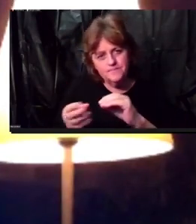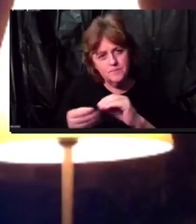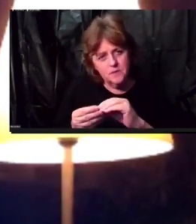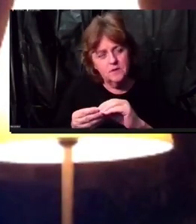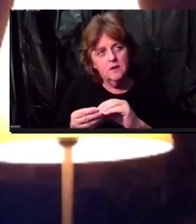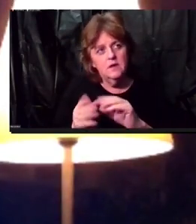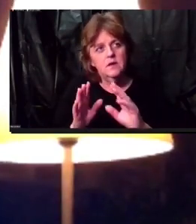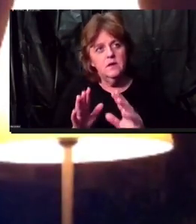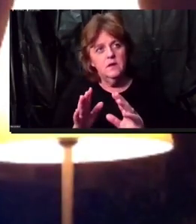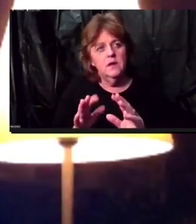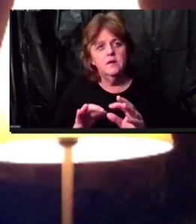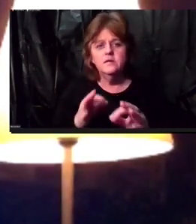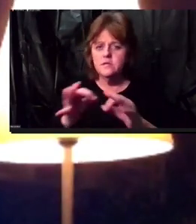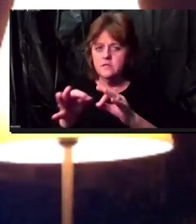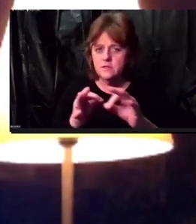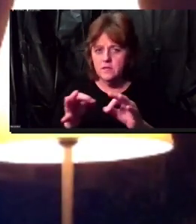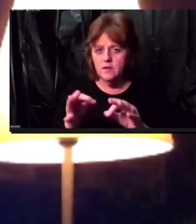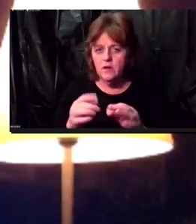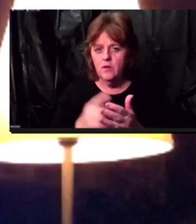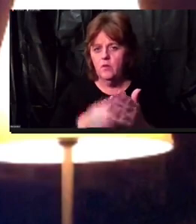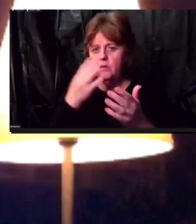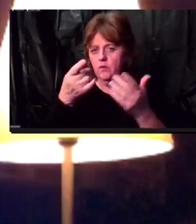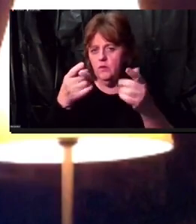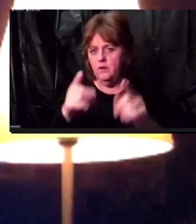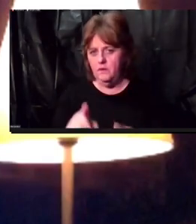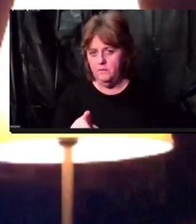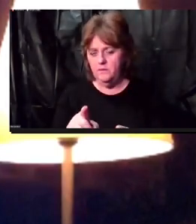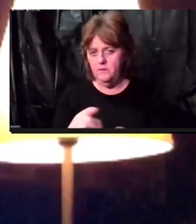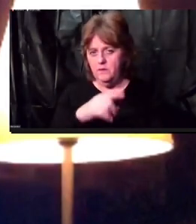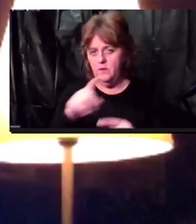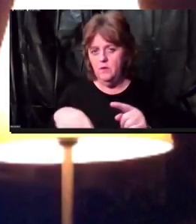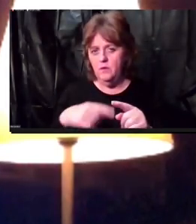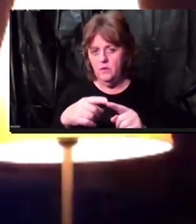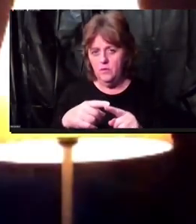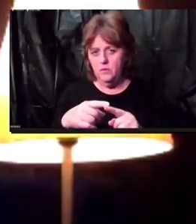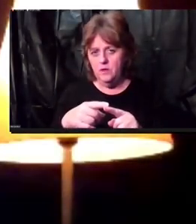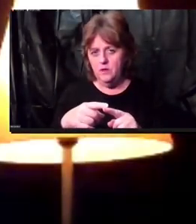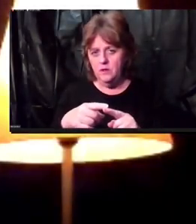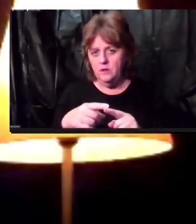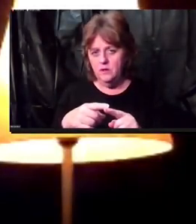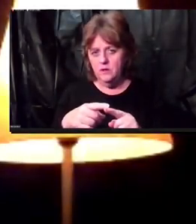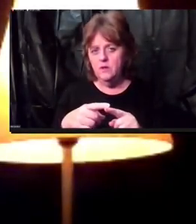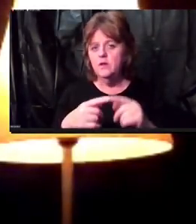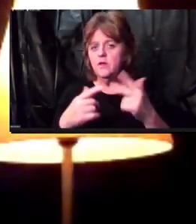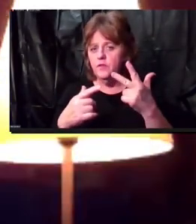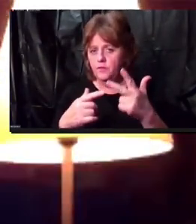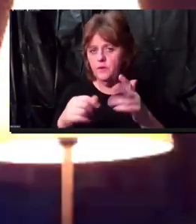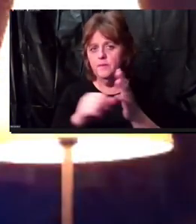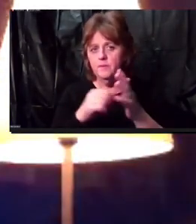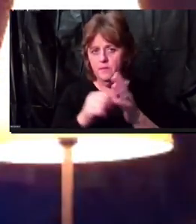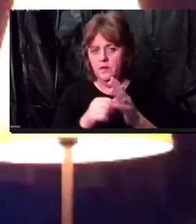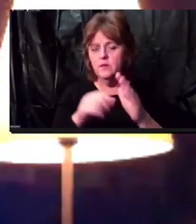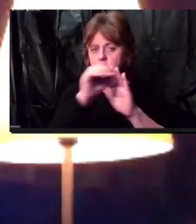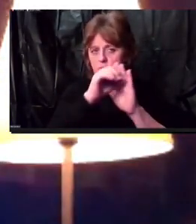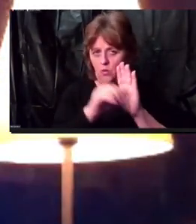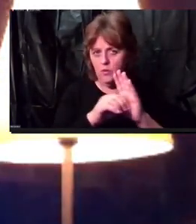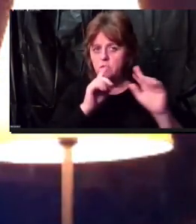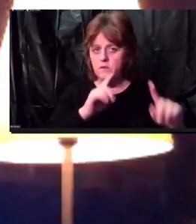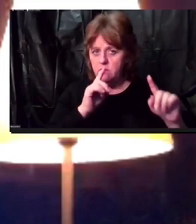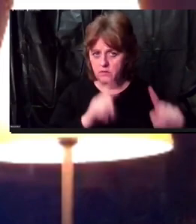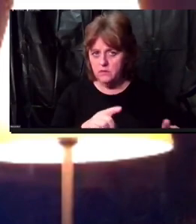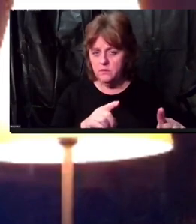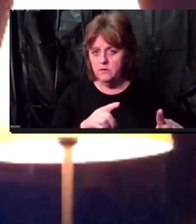I want to explain what's going to happen when following the three-page ordinance